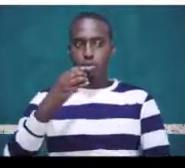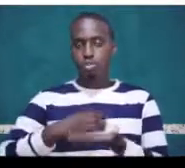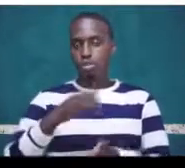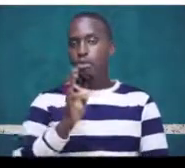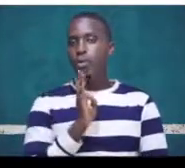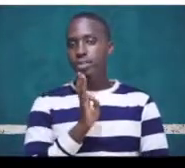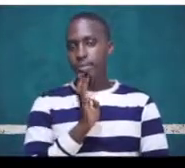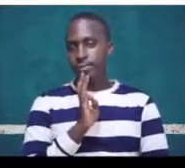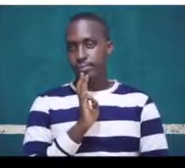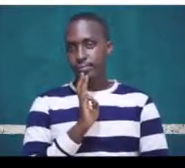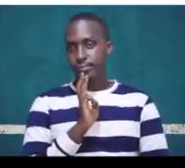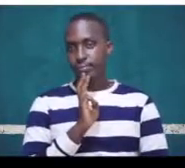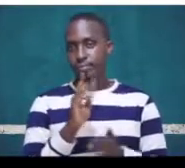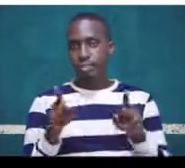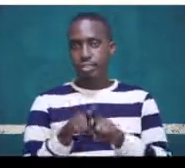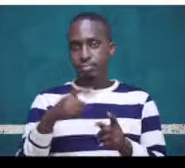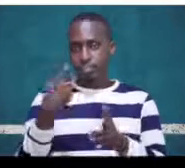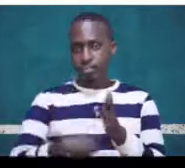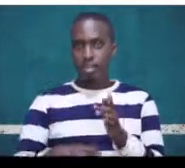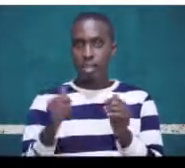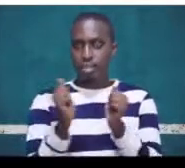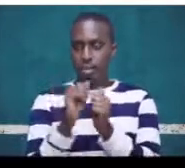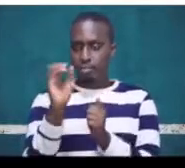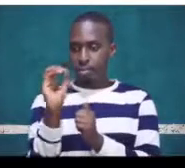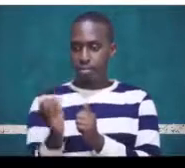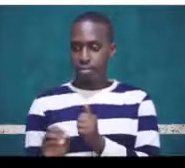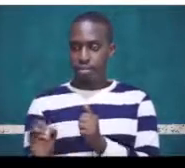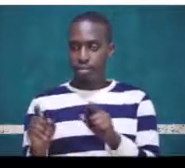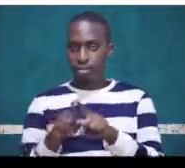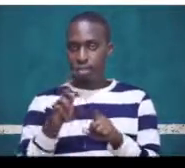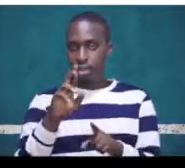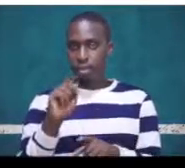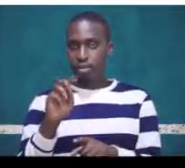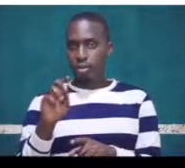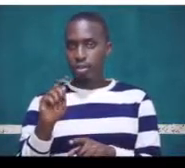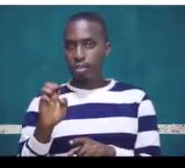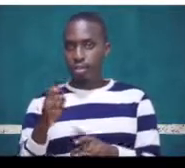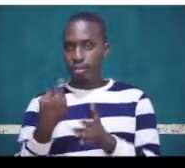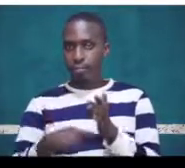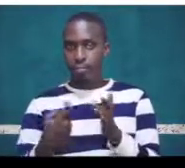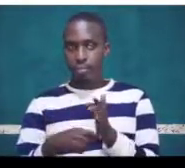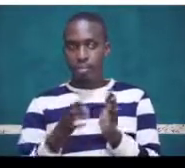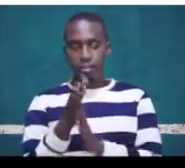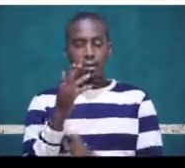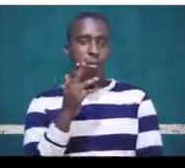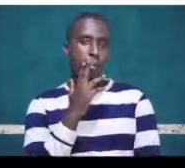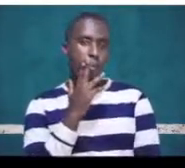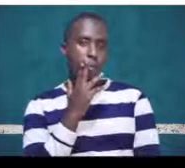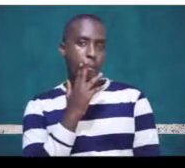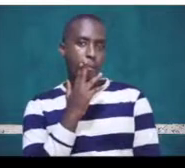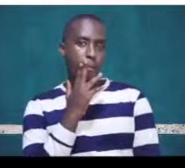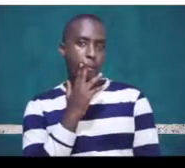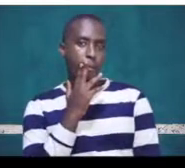Bottled water, they charge 10% as rate for tax. And for cigarettes, you see